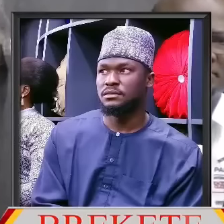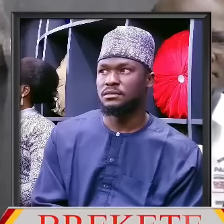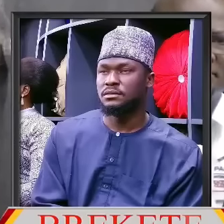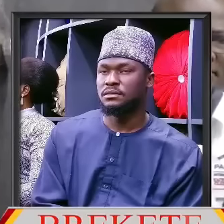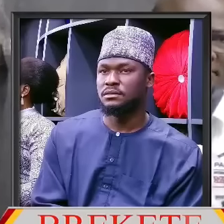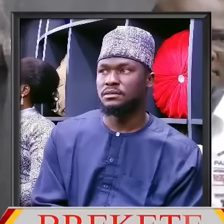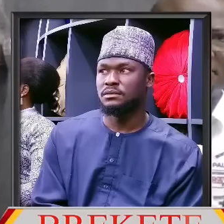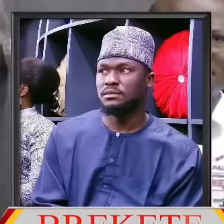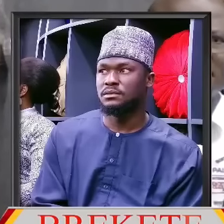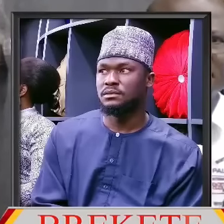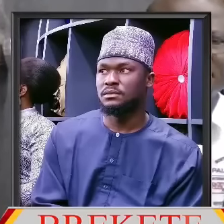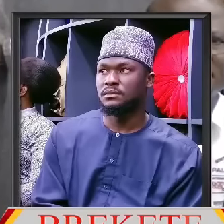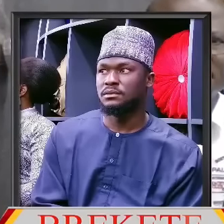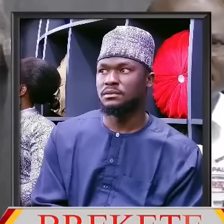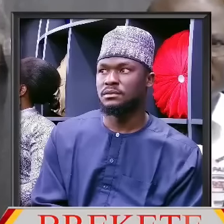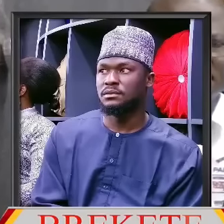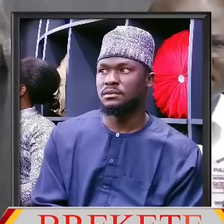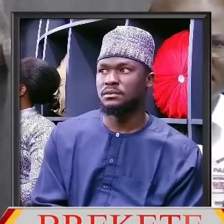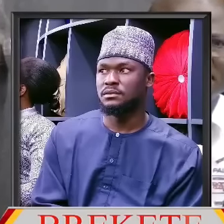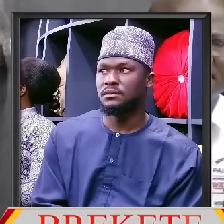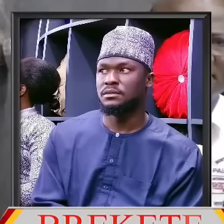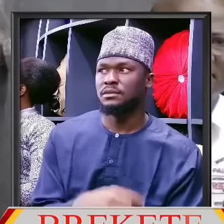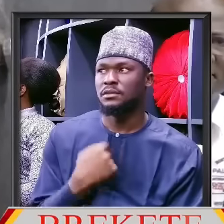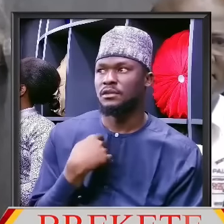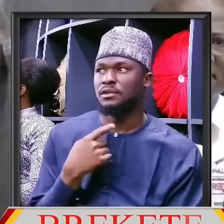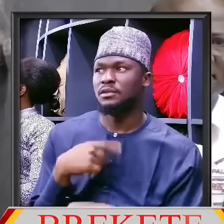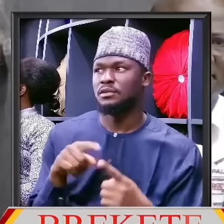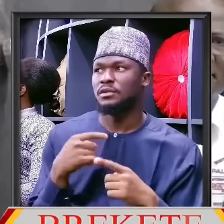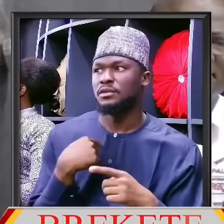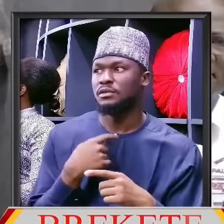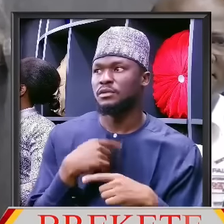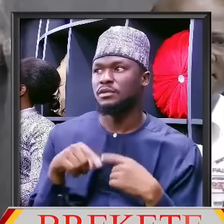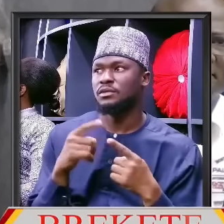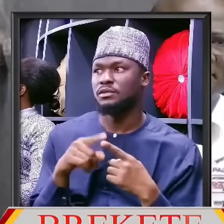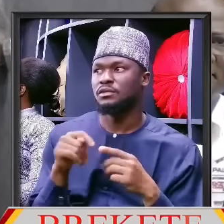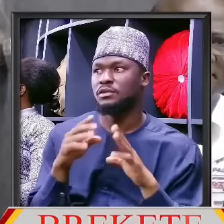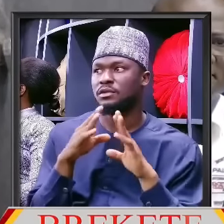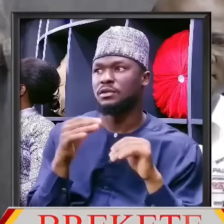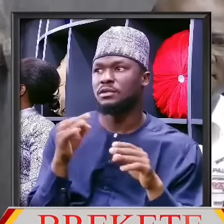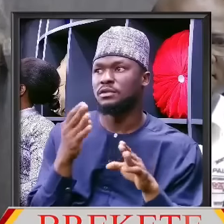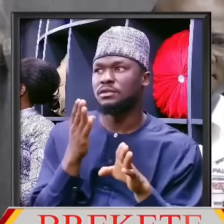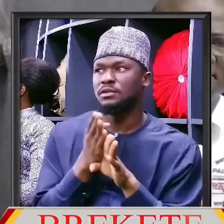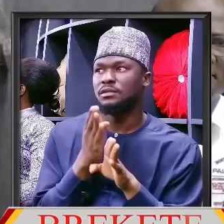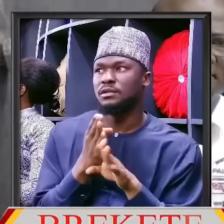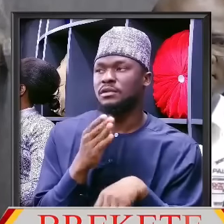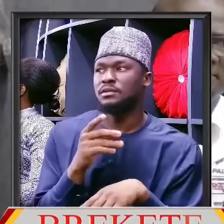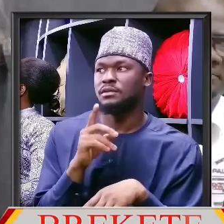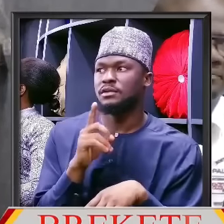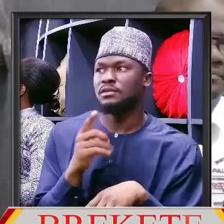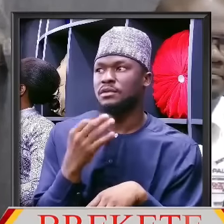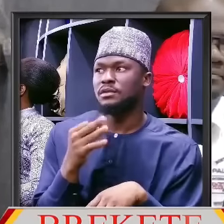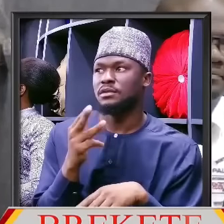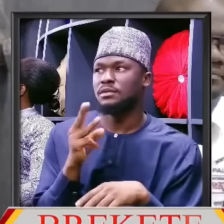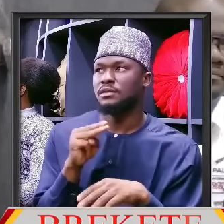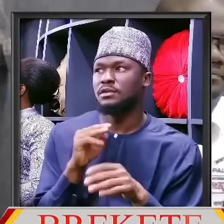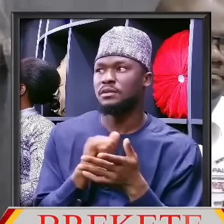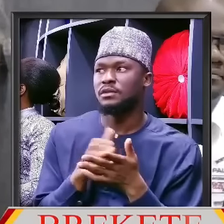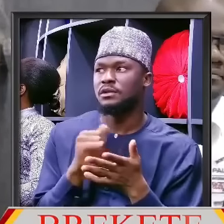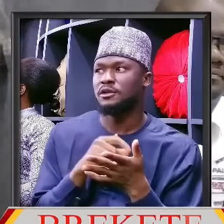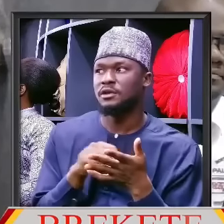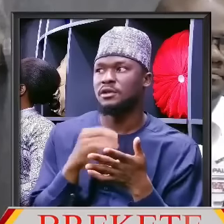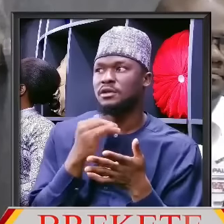No, continue, VC. Thank you. When we go at those state house of assembly, one question when the committee, when the petition ask them, we